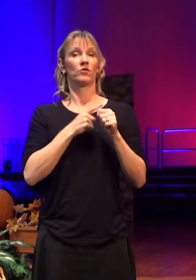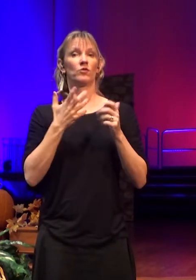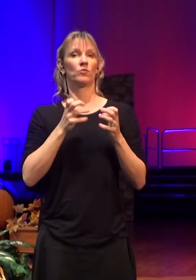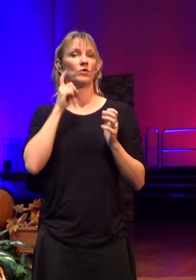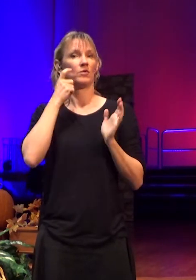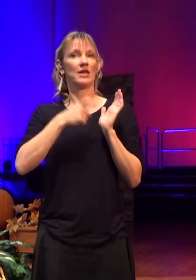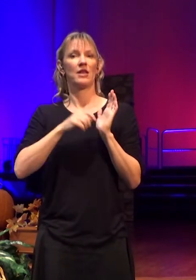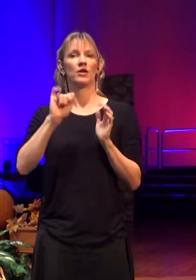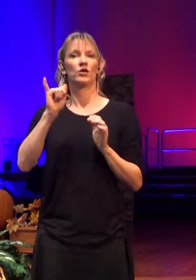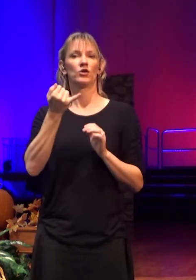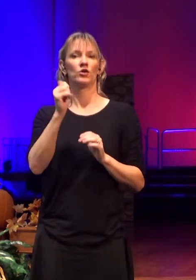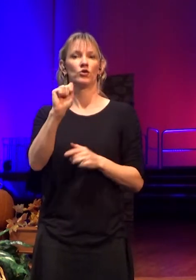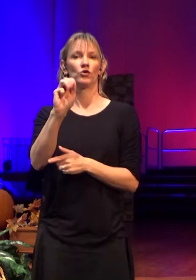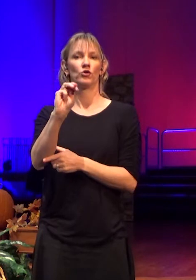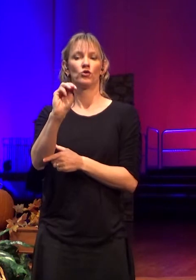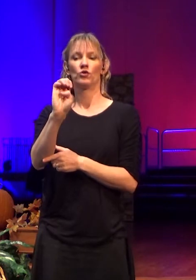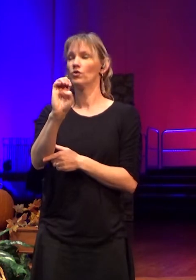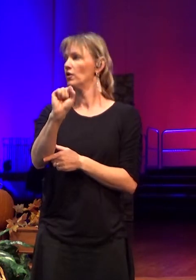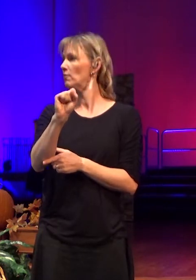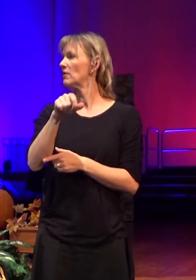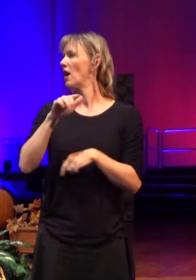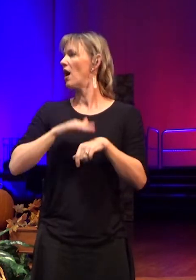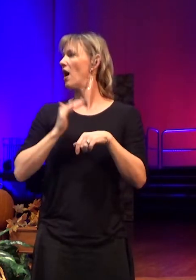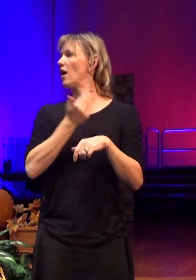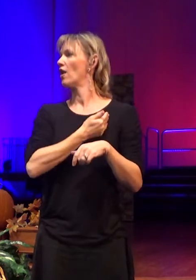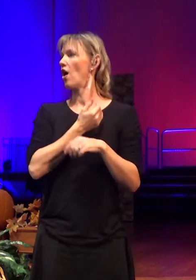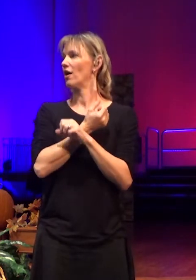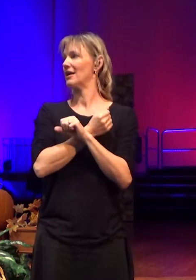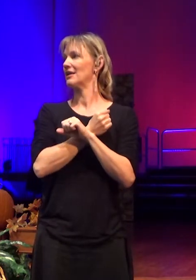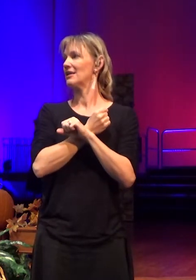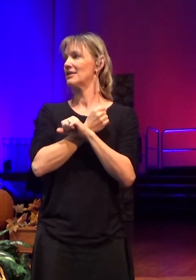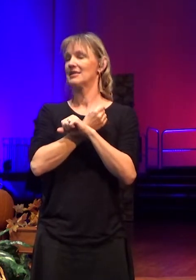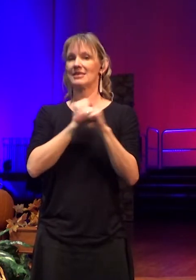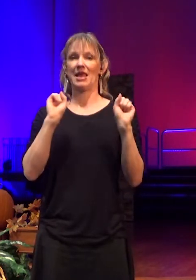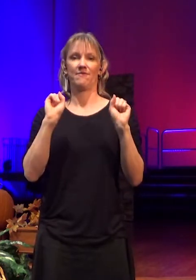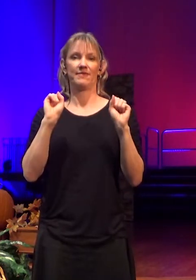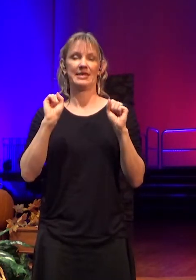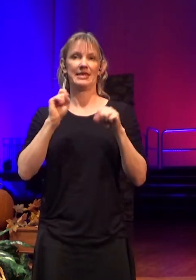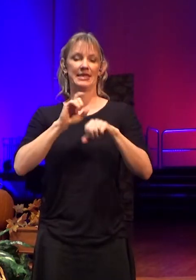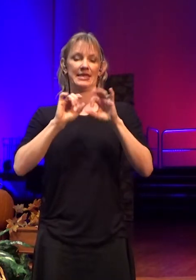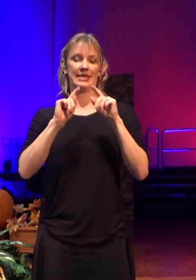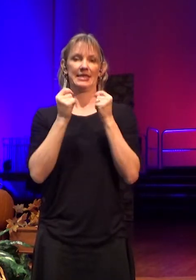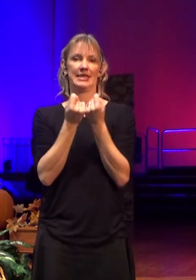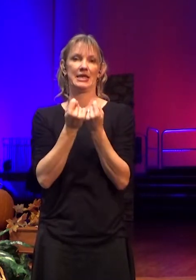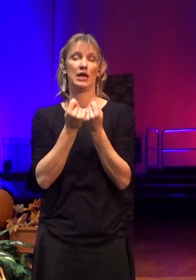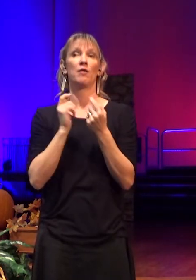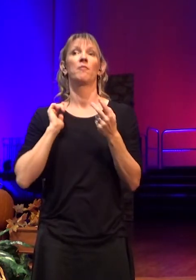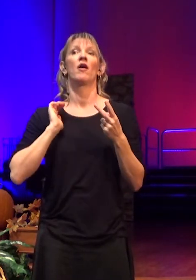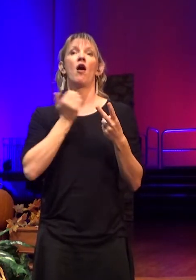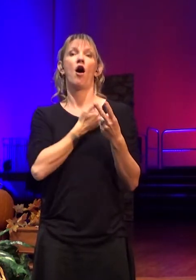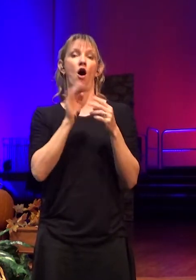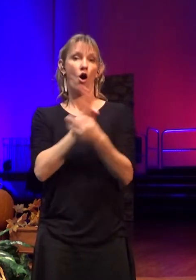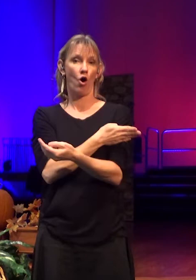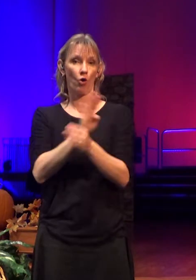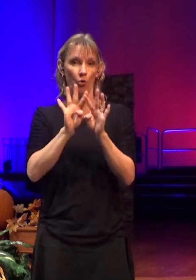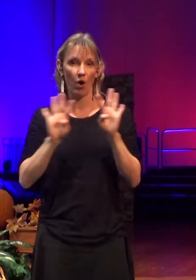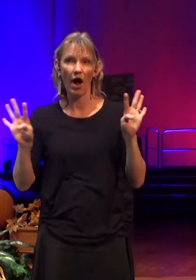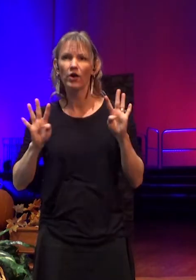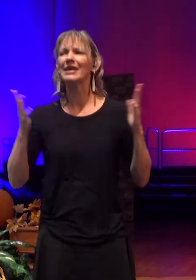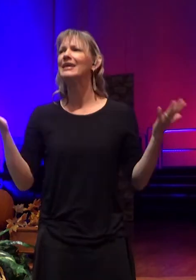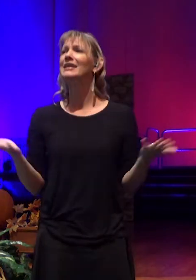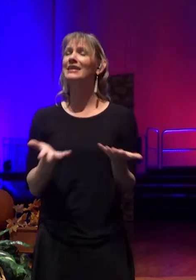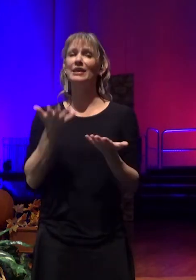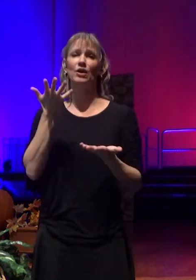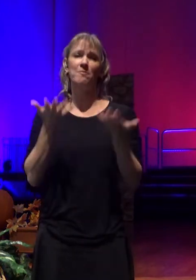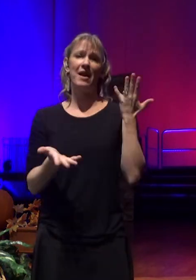And the first person I'm going to acknowledge is James. Serves on our safety team, serves in our